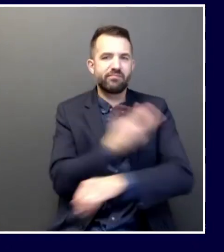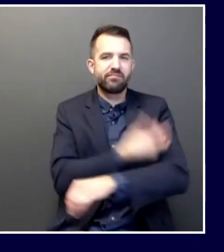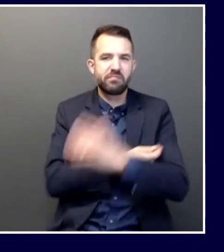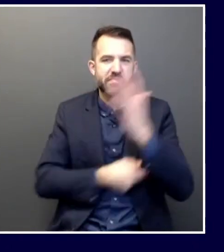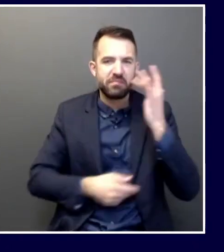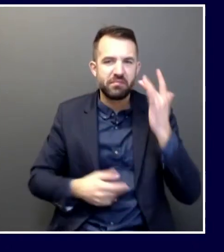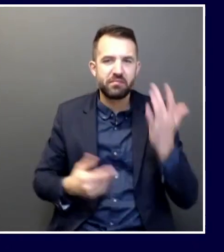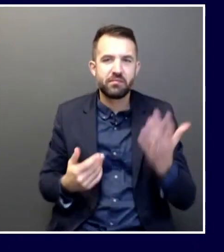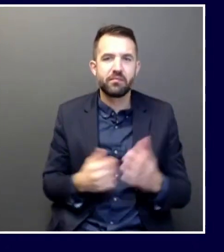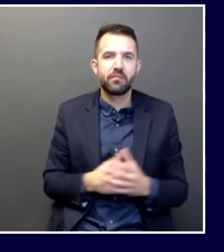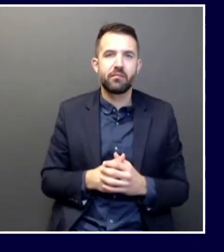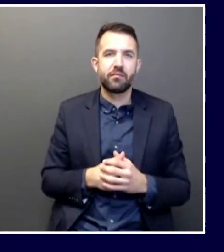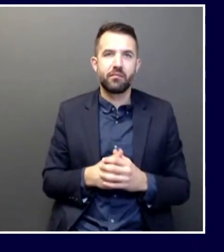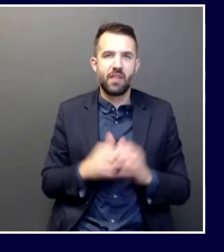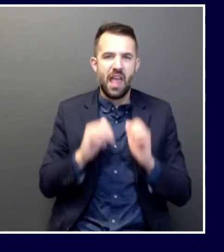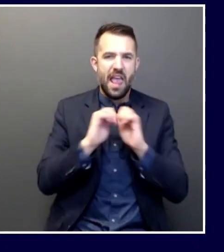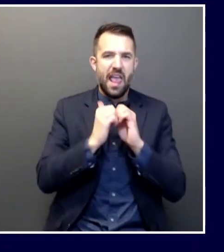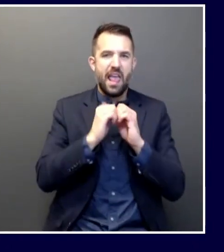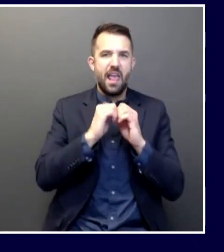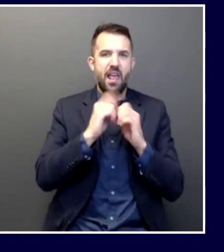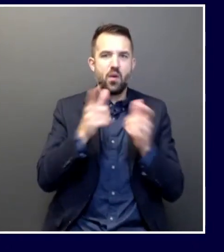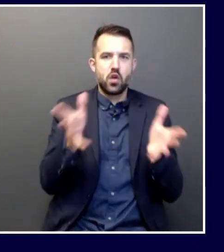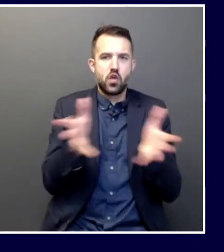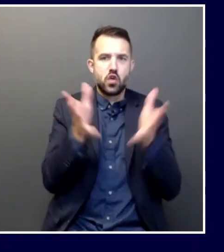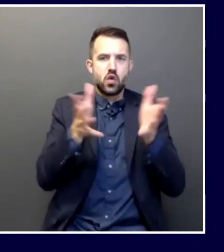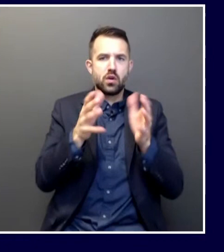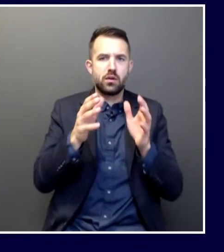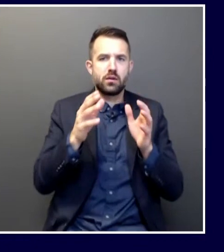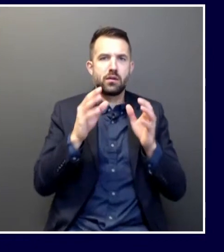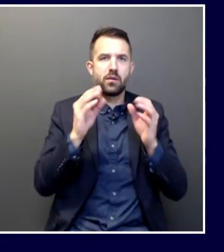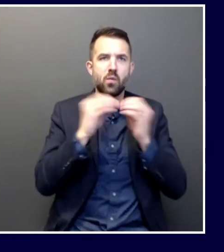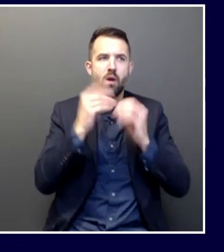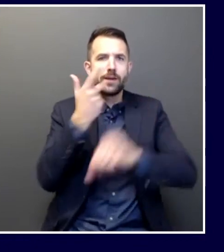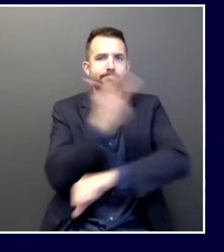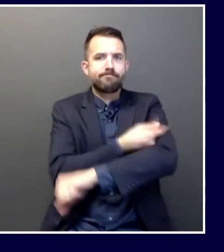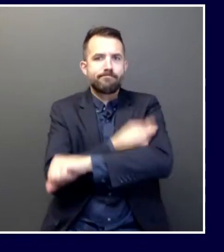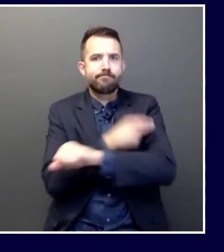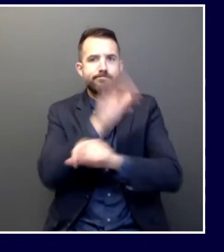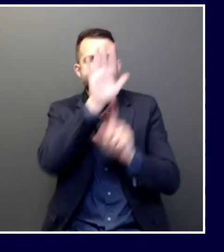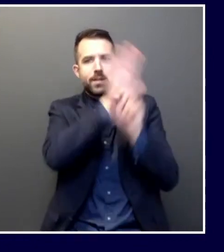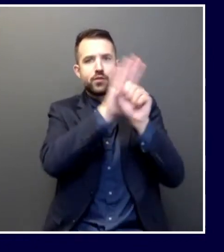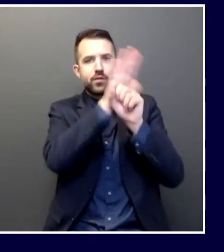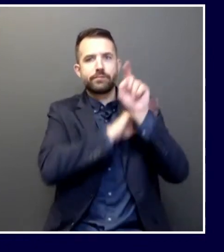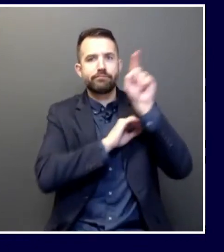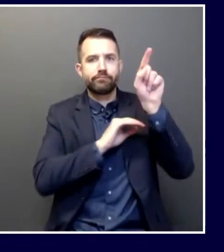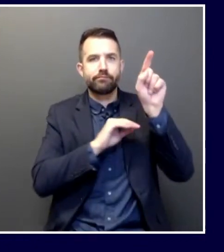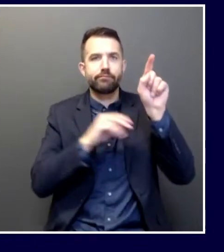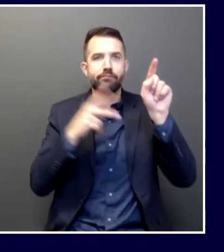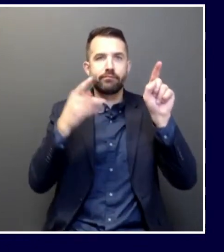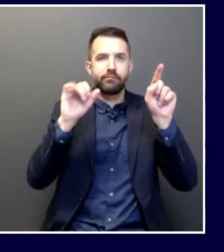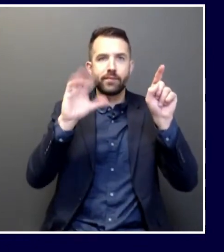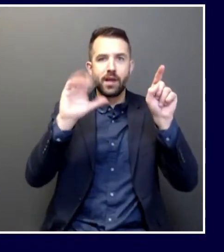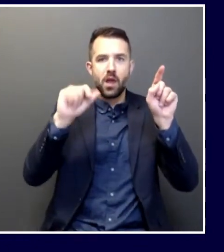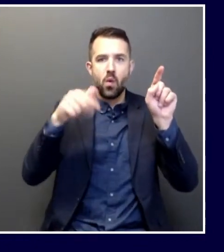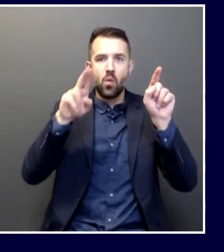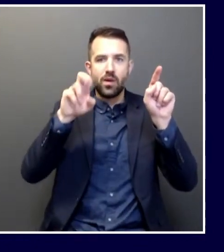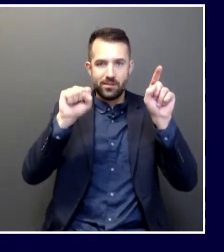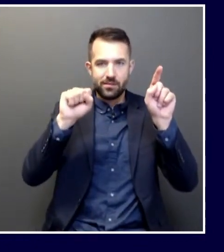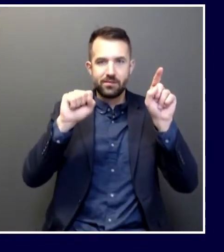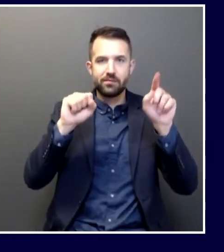keeps happening? Because some of the more rural counties like Piscataquis and Somerset are still below 2/3.